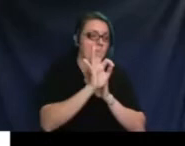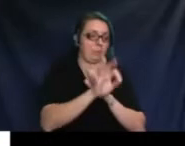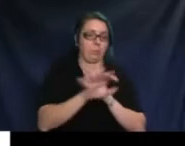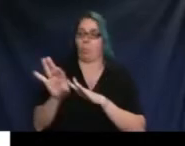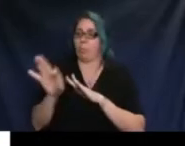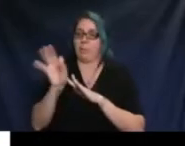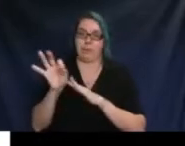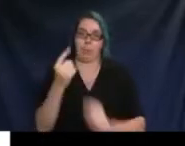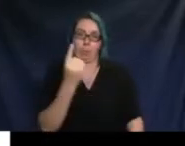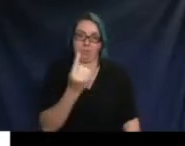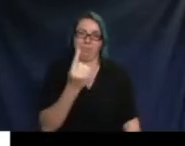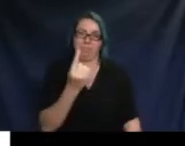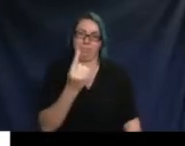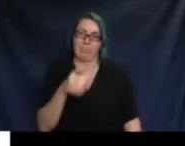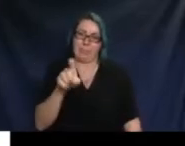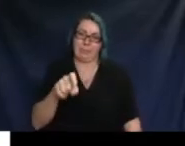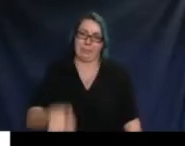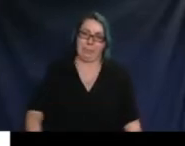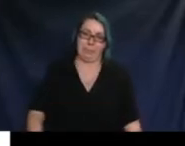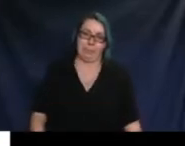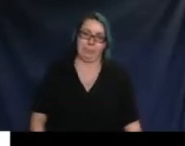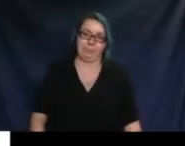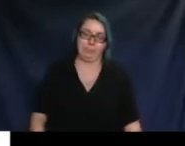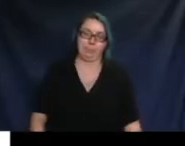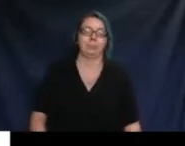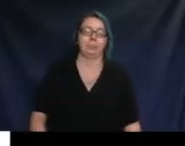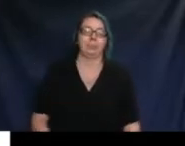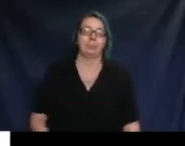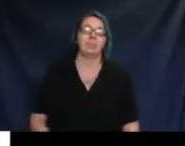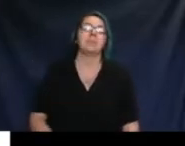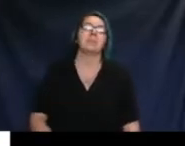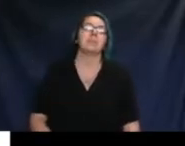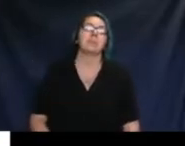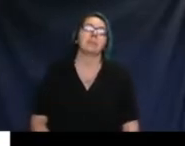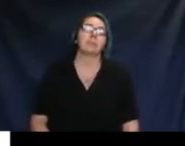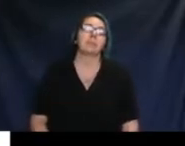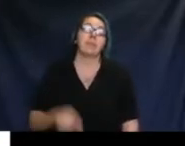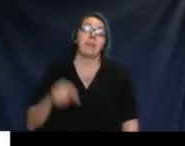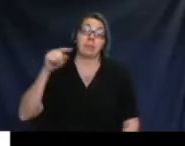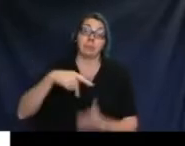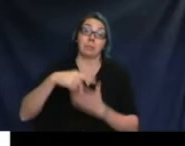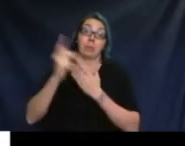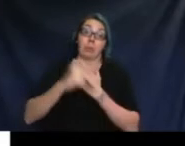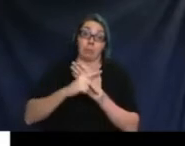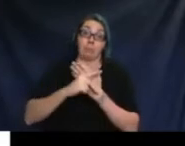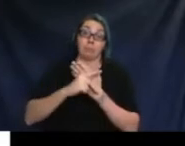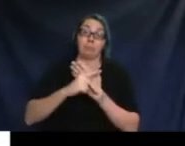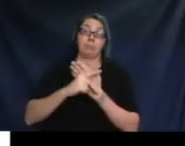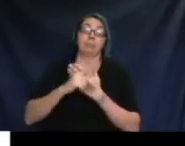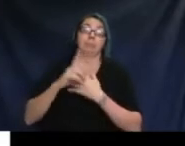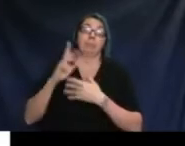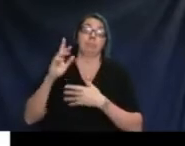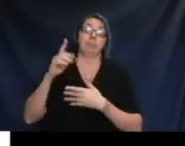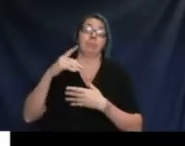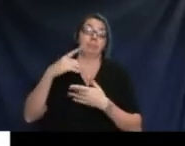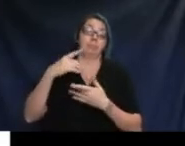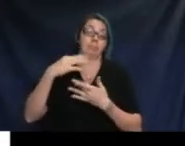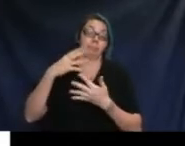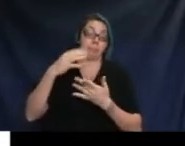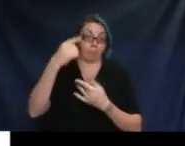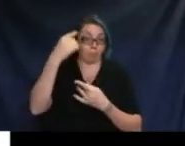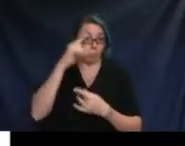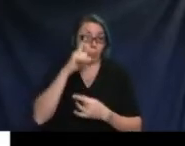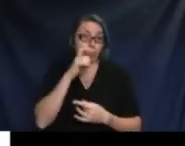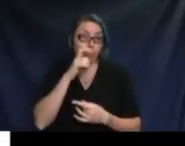to choose. This category, this grants program is open to individual artists,